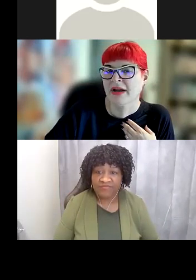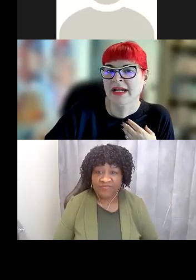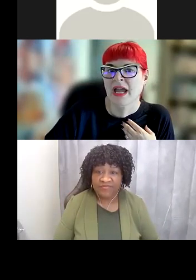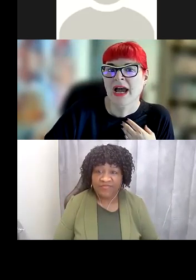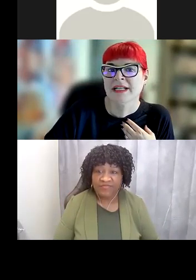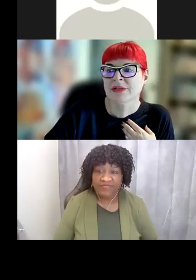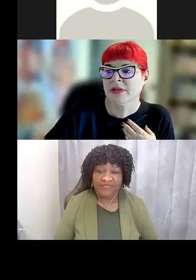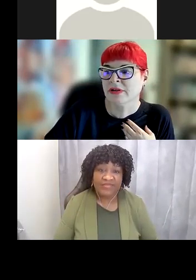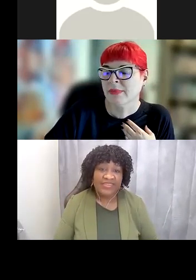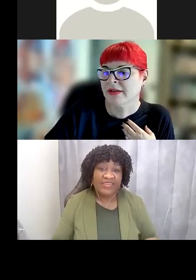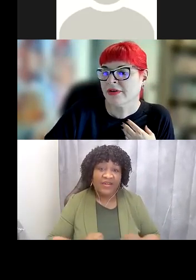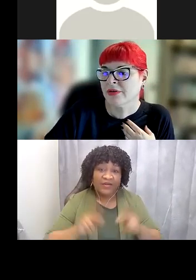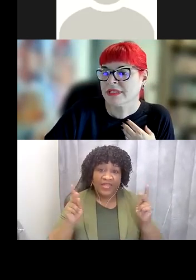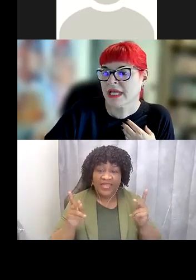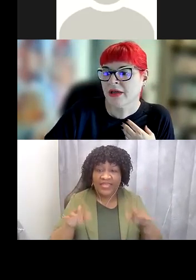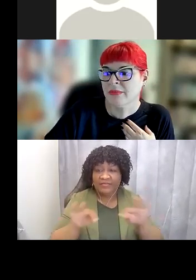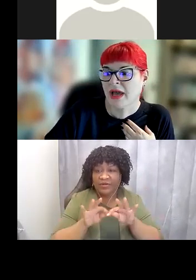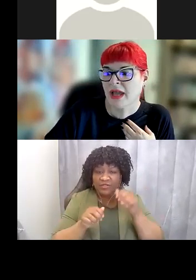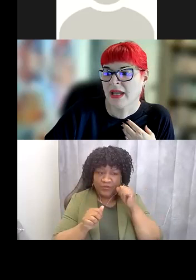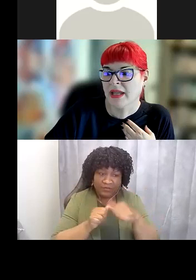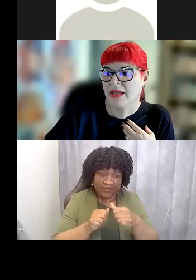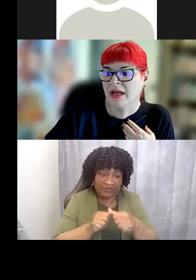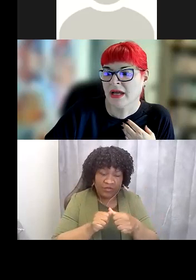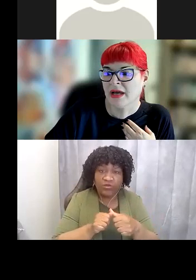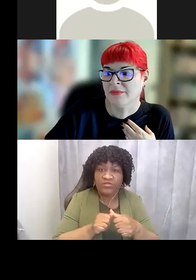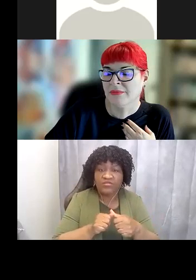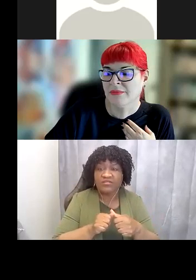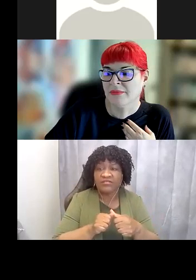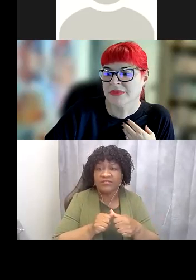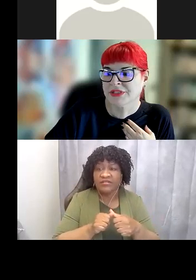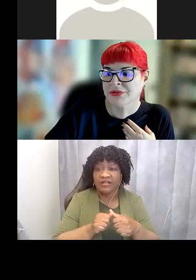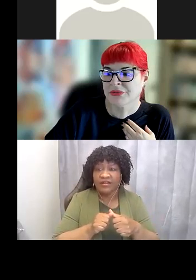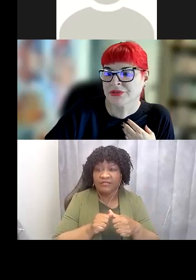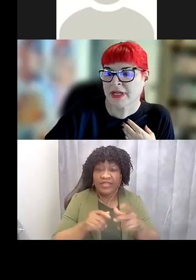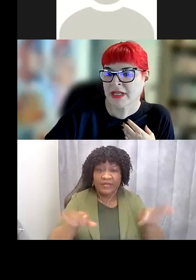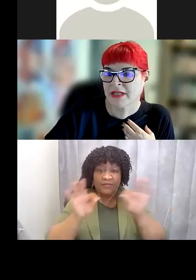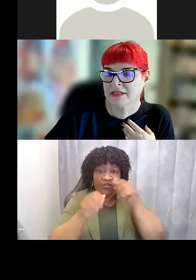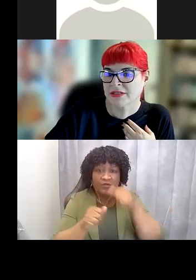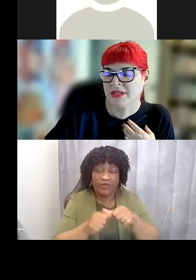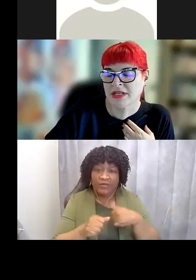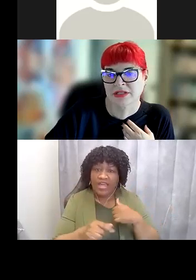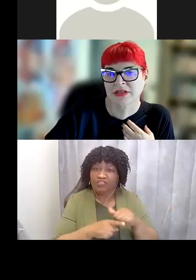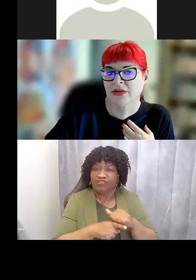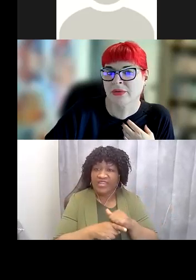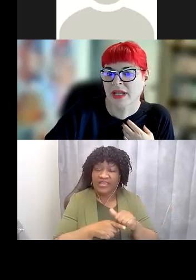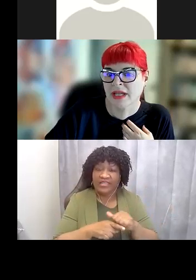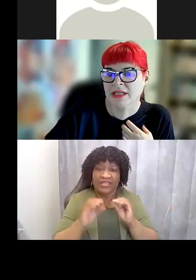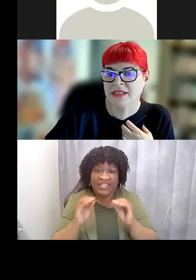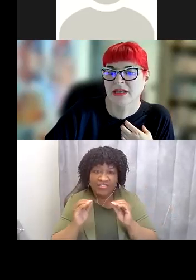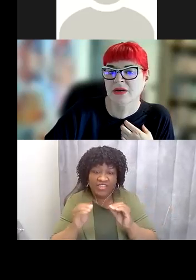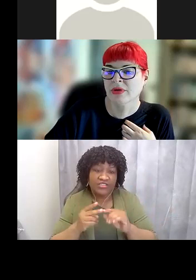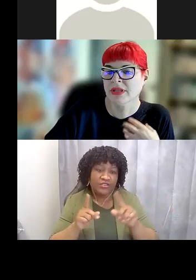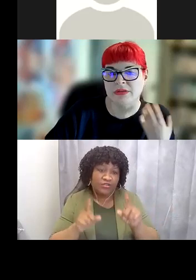All right, I do want to remind folks, I do trainings, education,